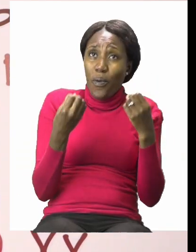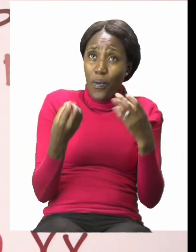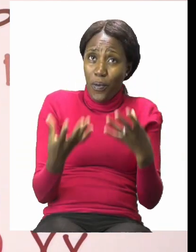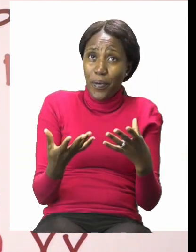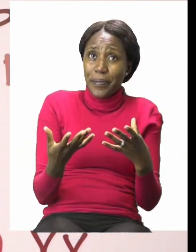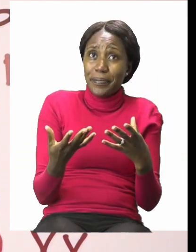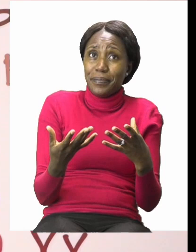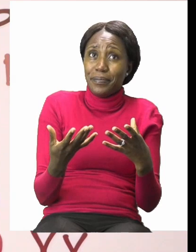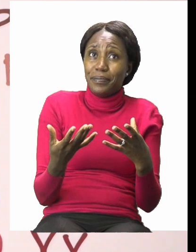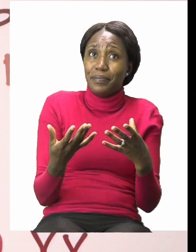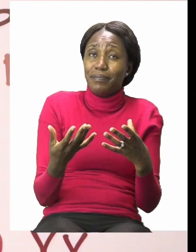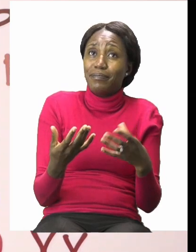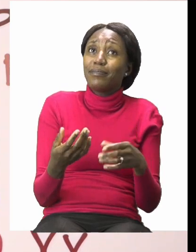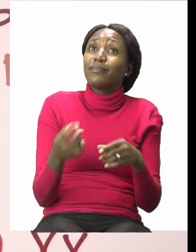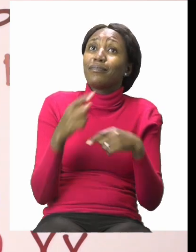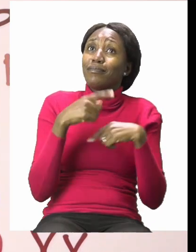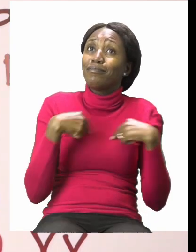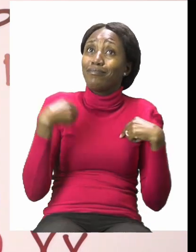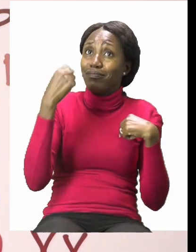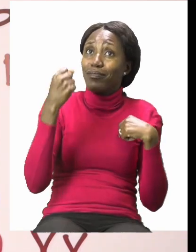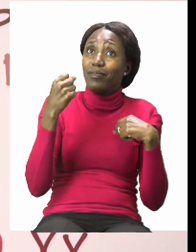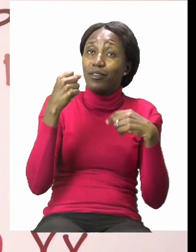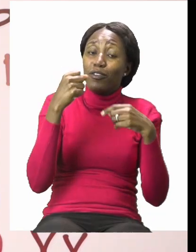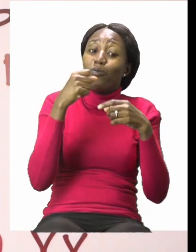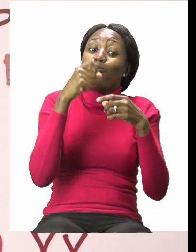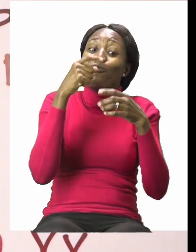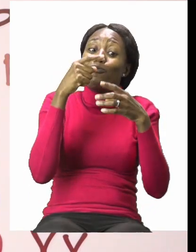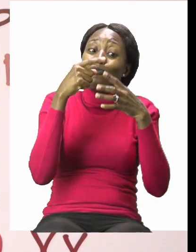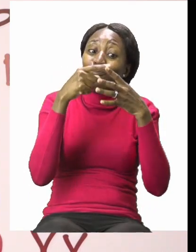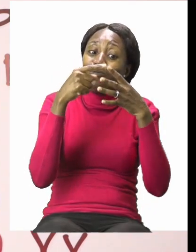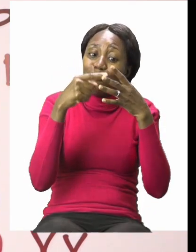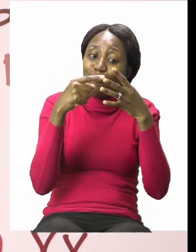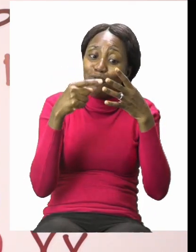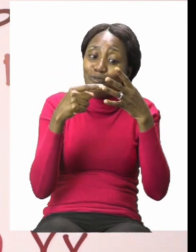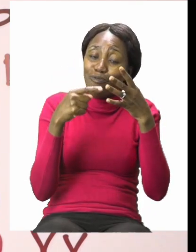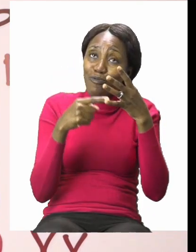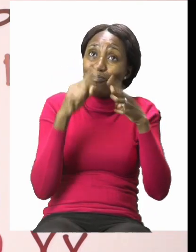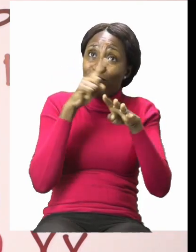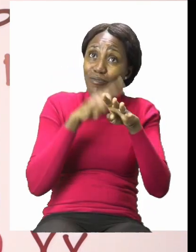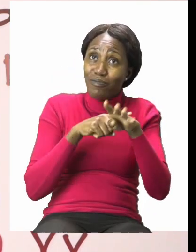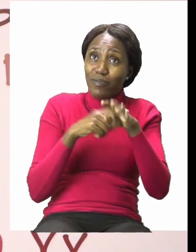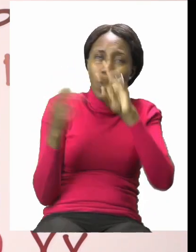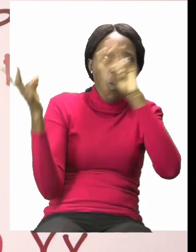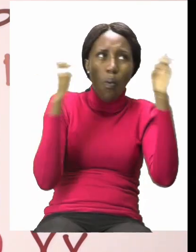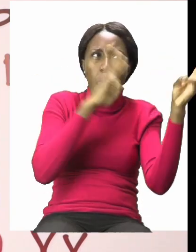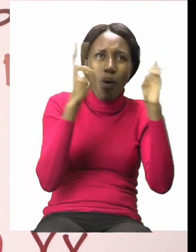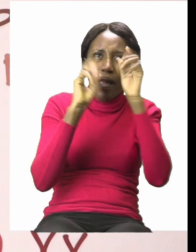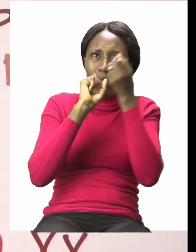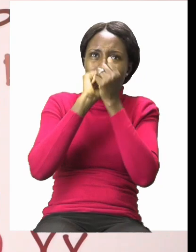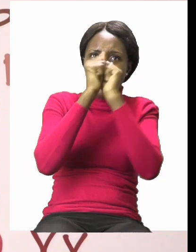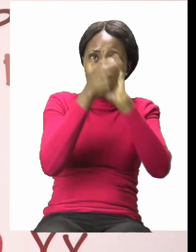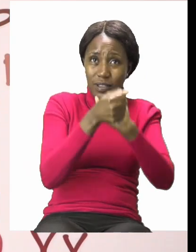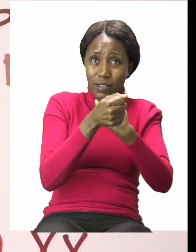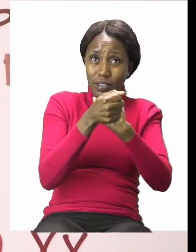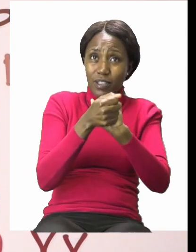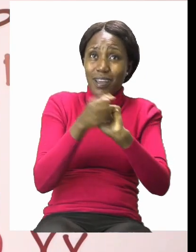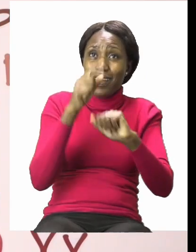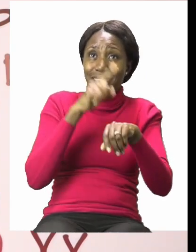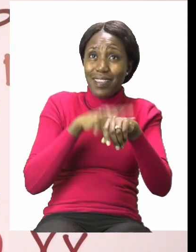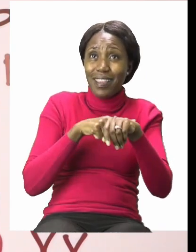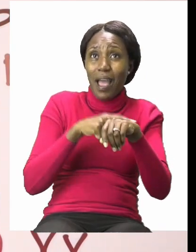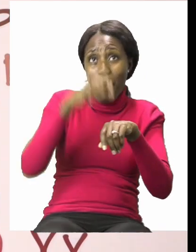we have 4 seasons where the weather outside changes. We have summer,